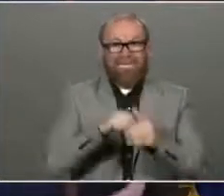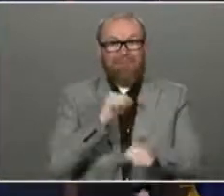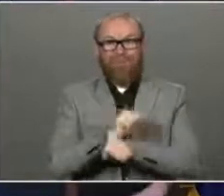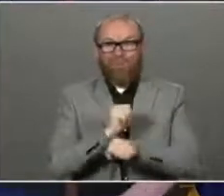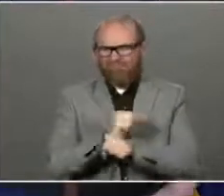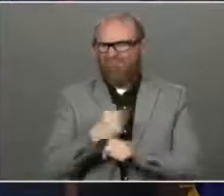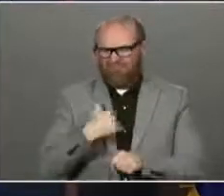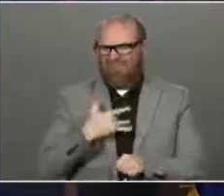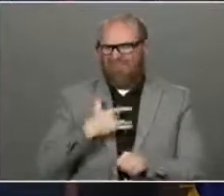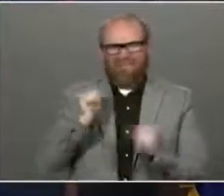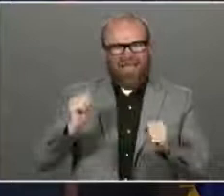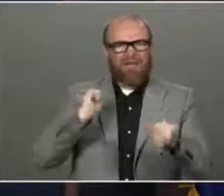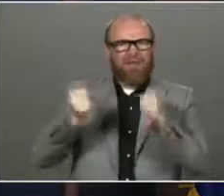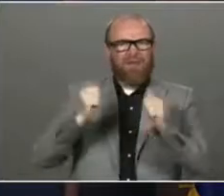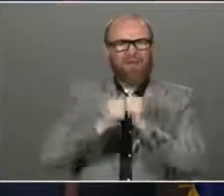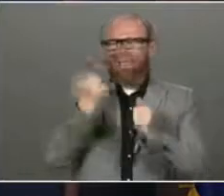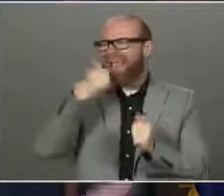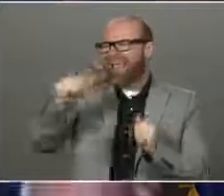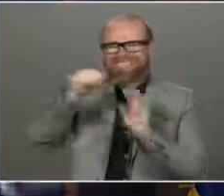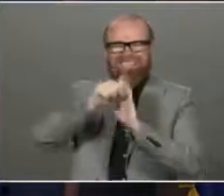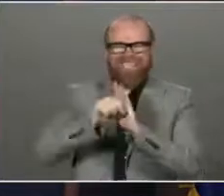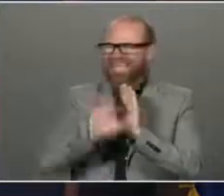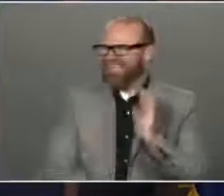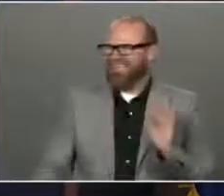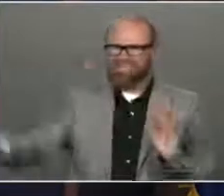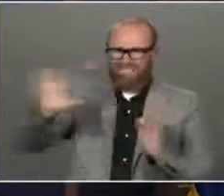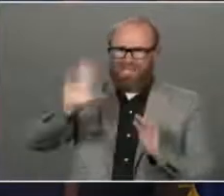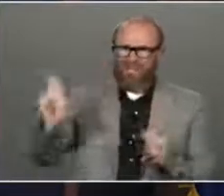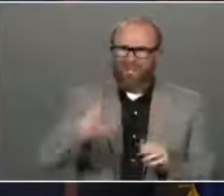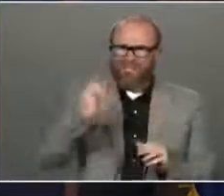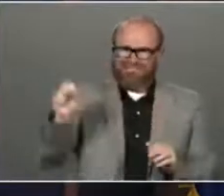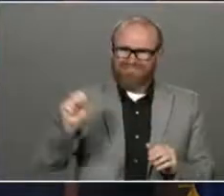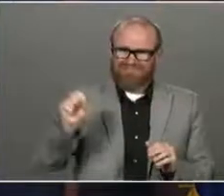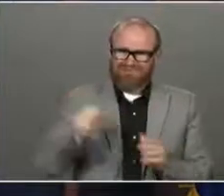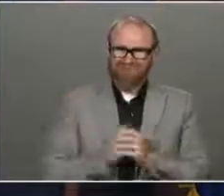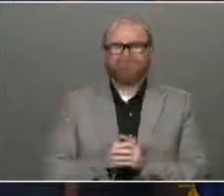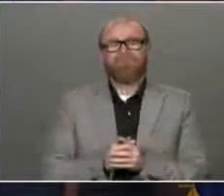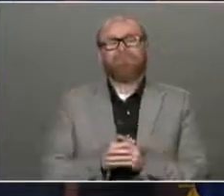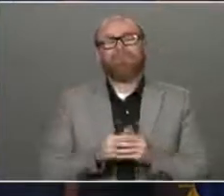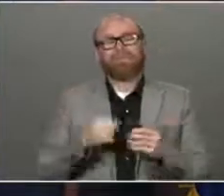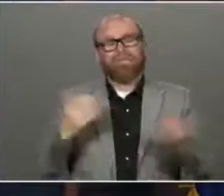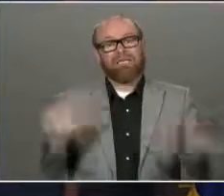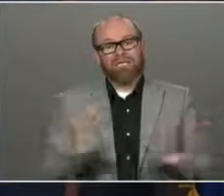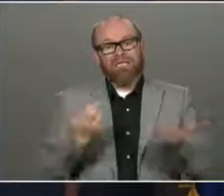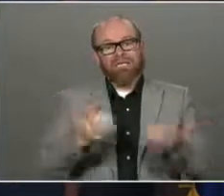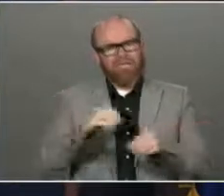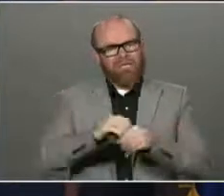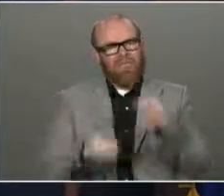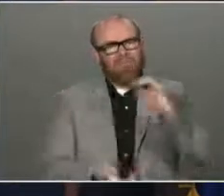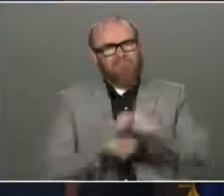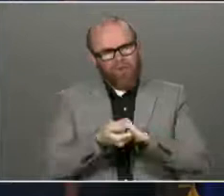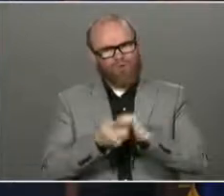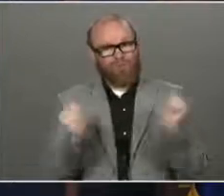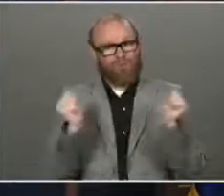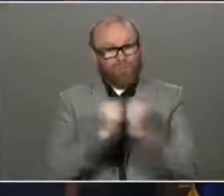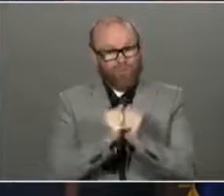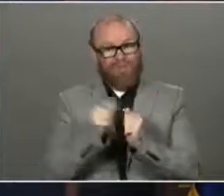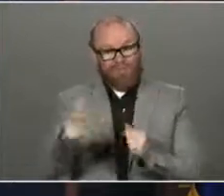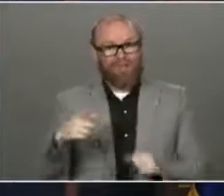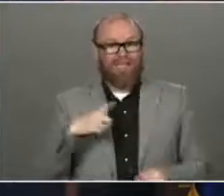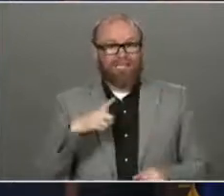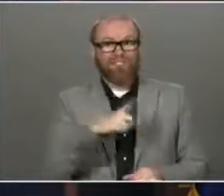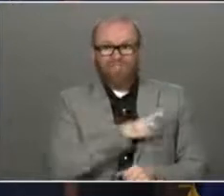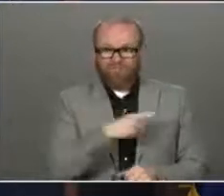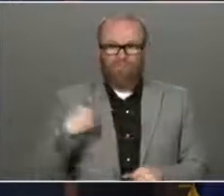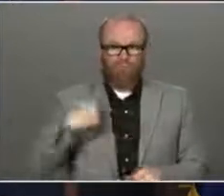any state or any nation in the world. And together, in partnership with the legislature,